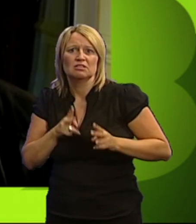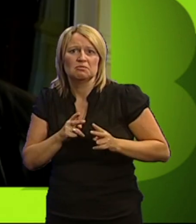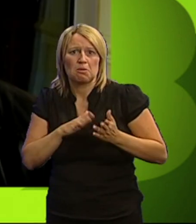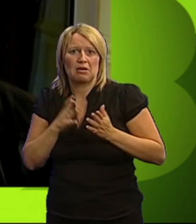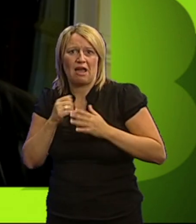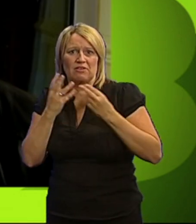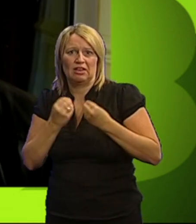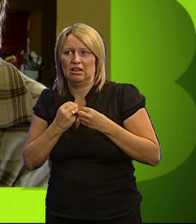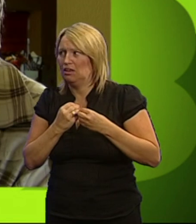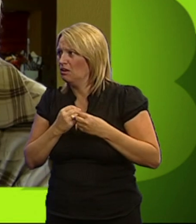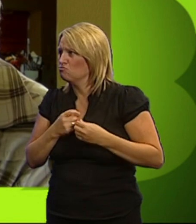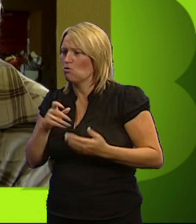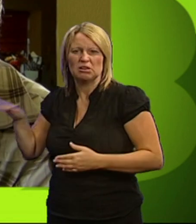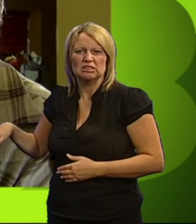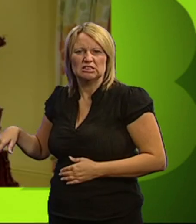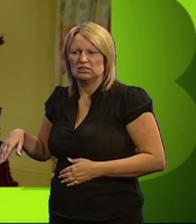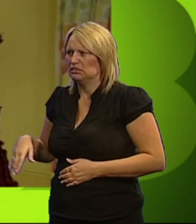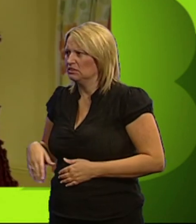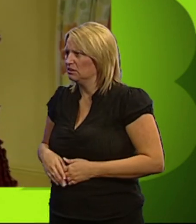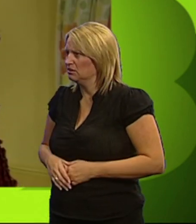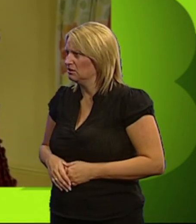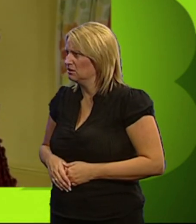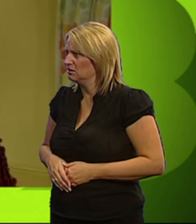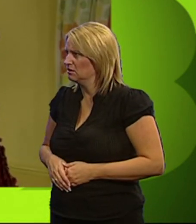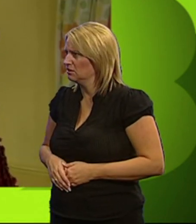gets everything. Robin.